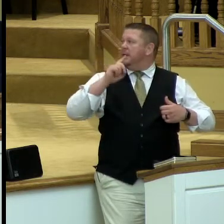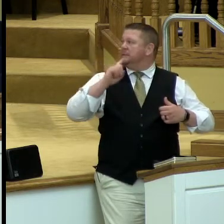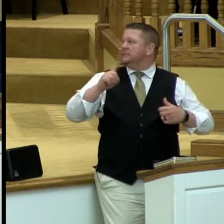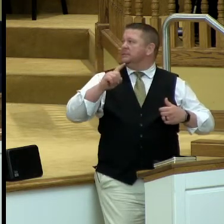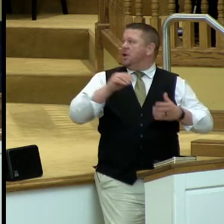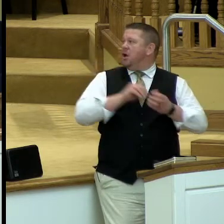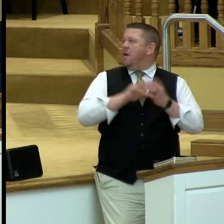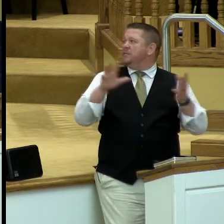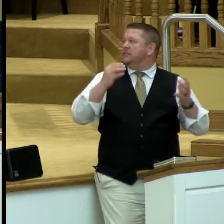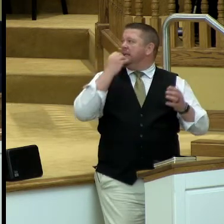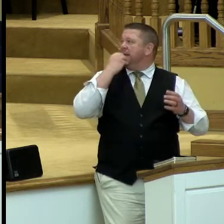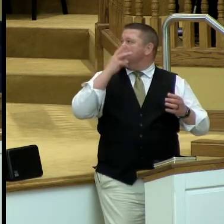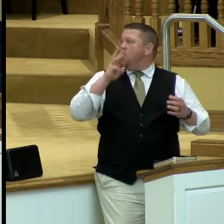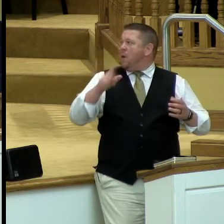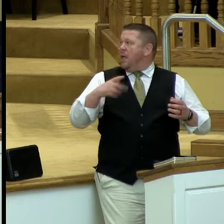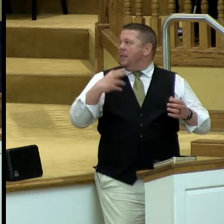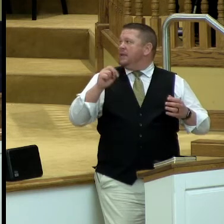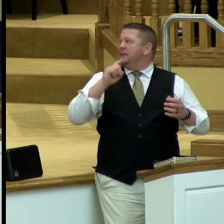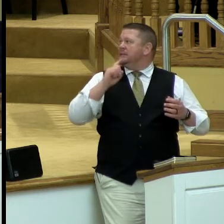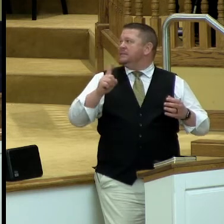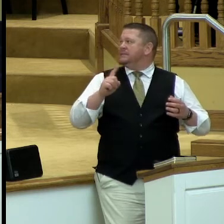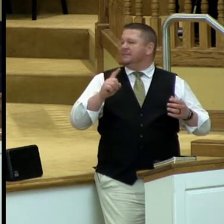He's obviously eating well.